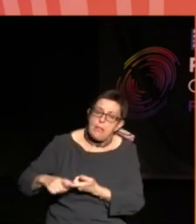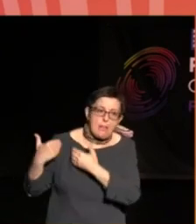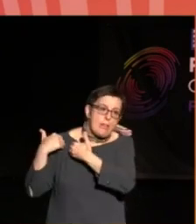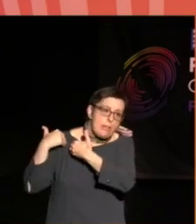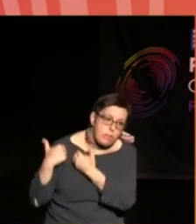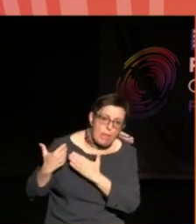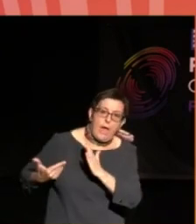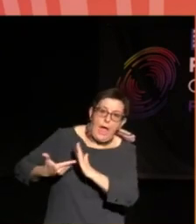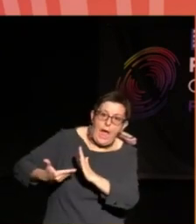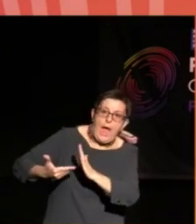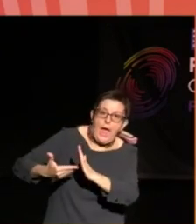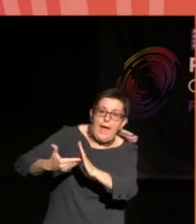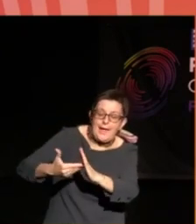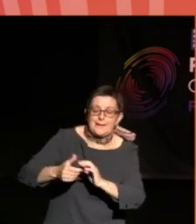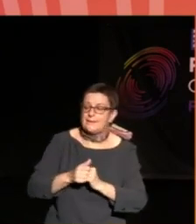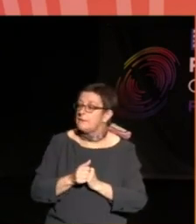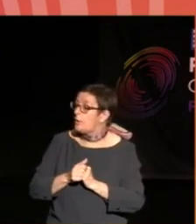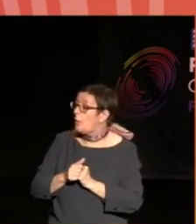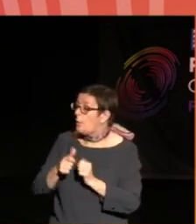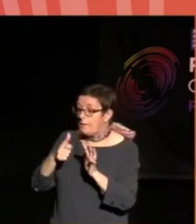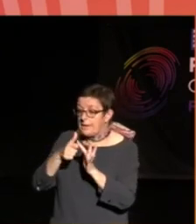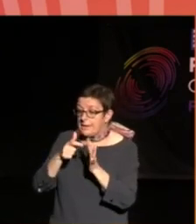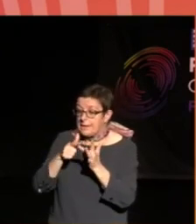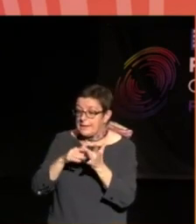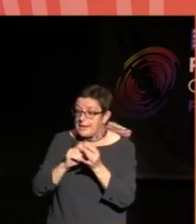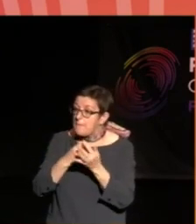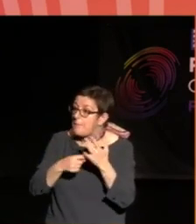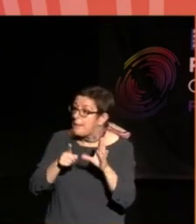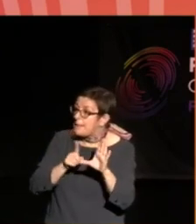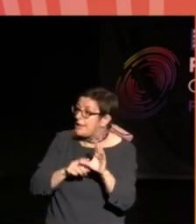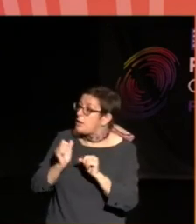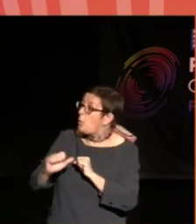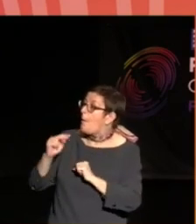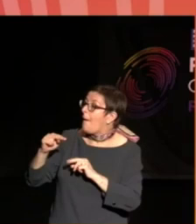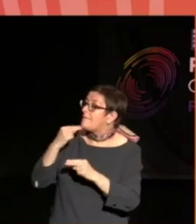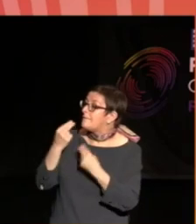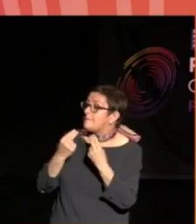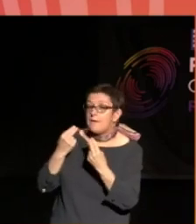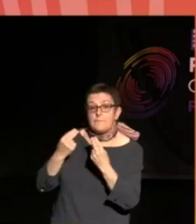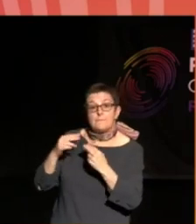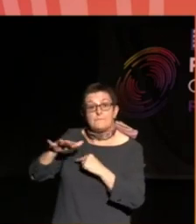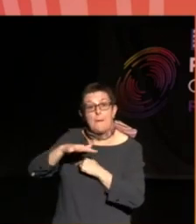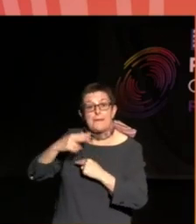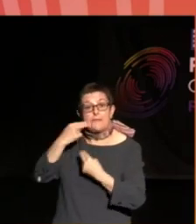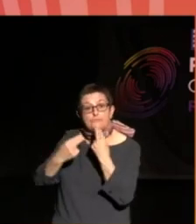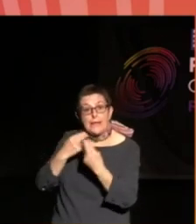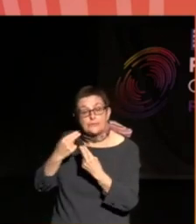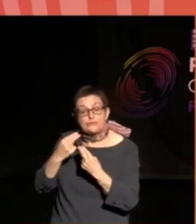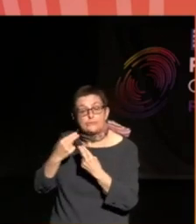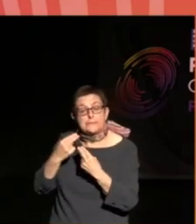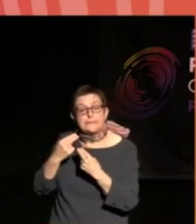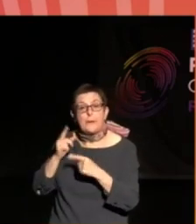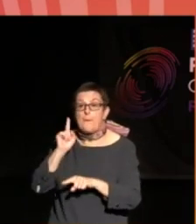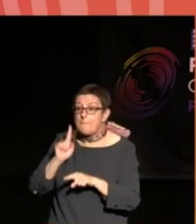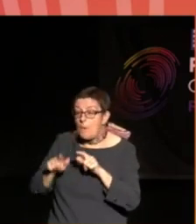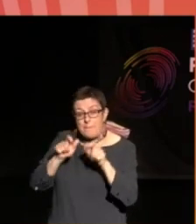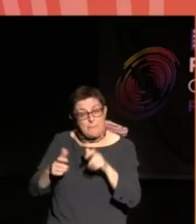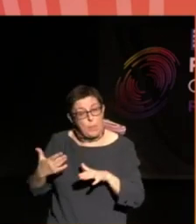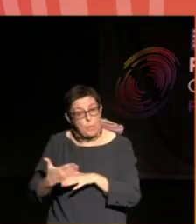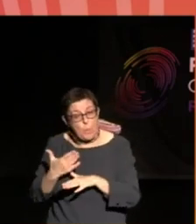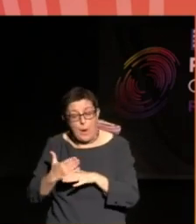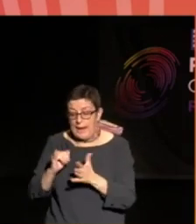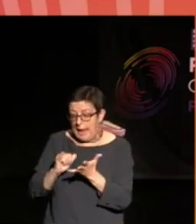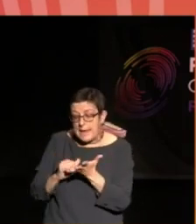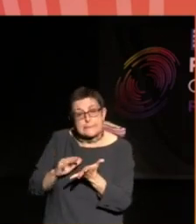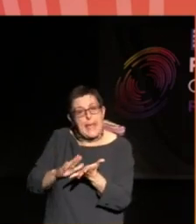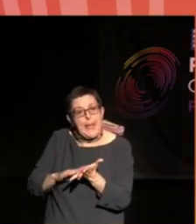your family restaurant, family business point of view, you know, most people employed in the private sector work for SME, small, medium-sized